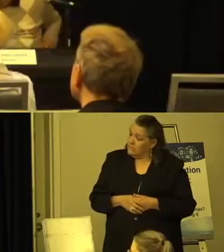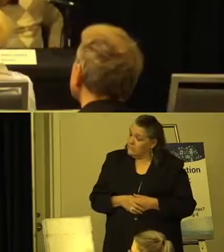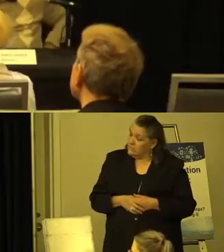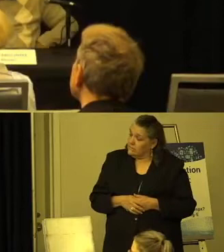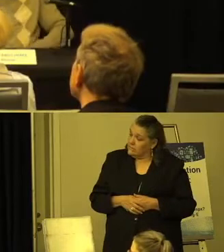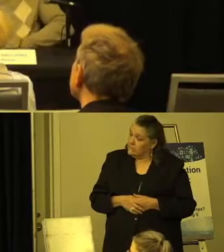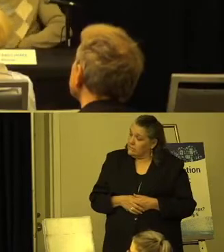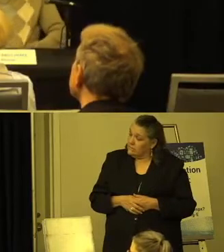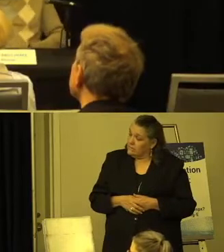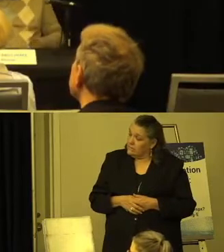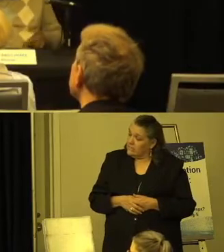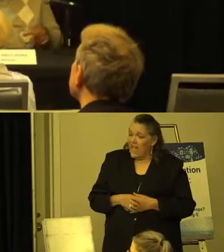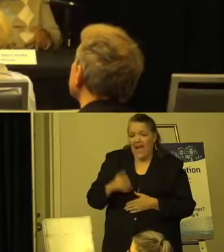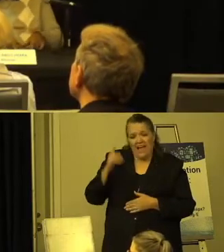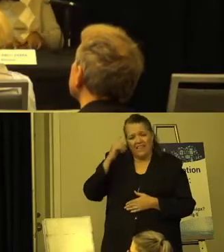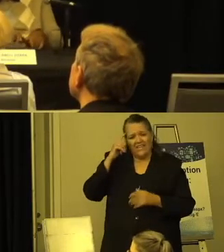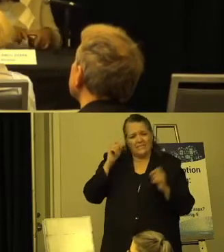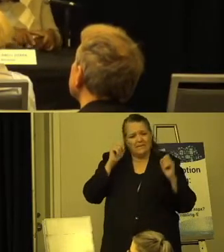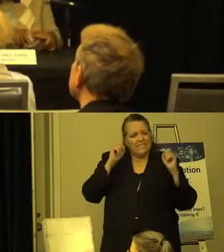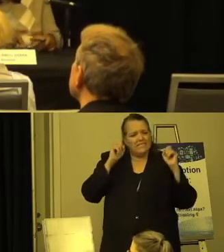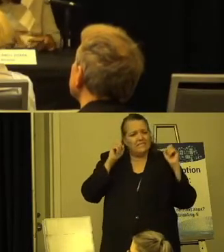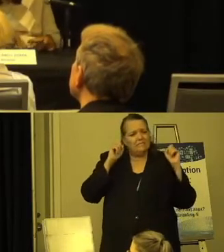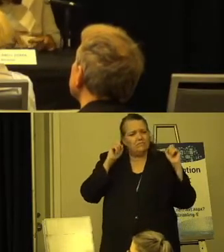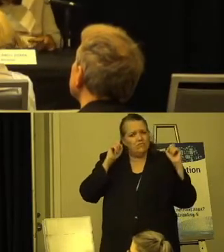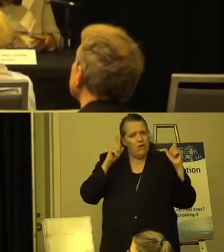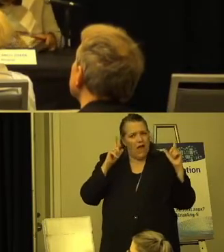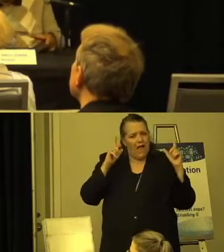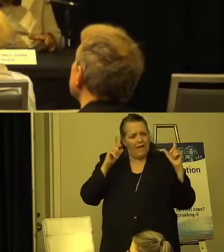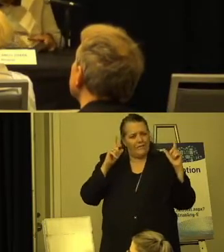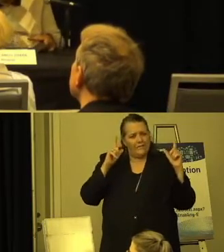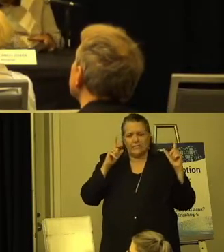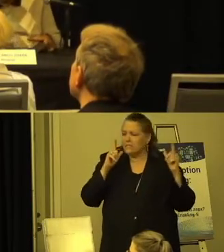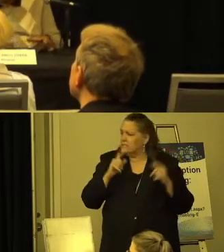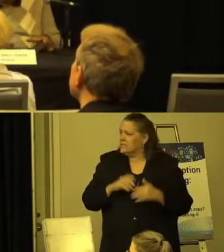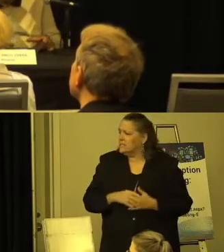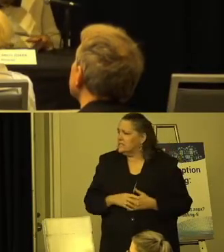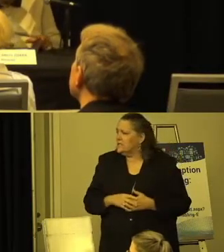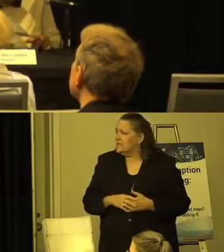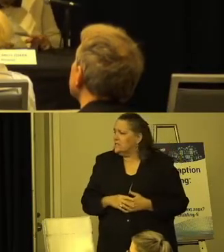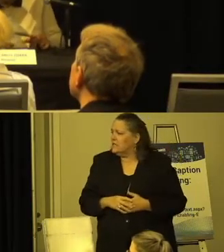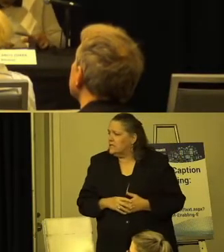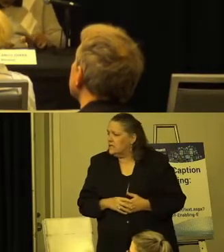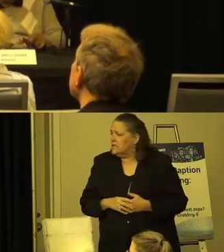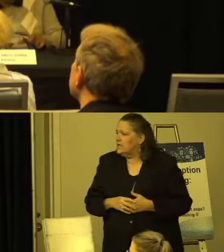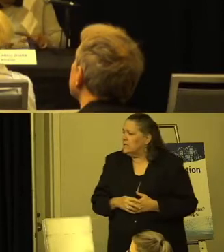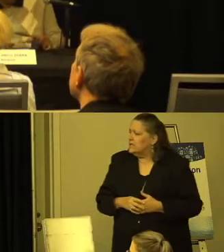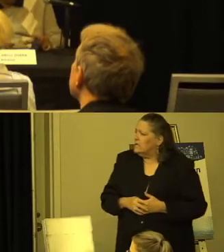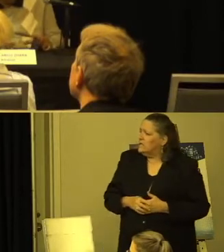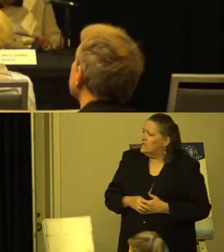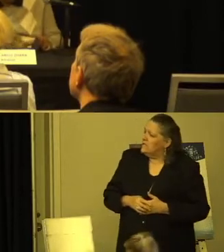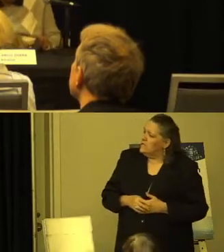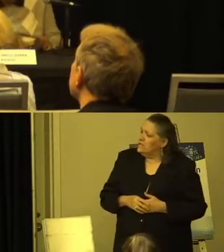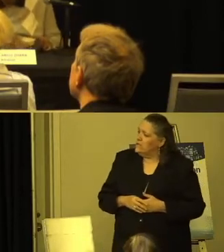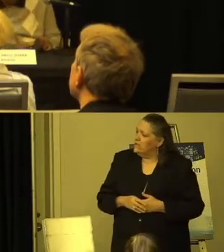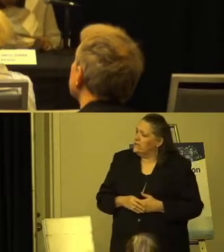I think it's been a surprise from the beginning. When I was invited to